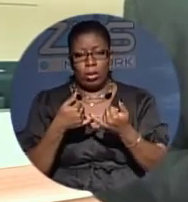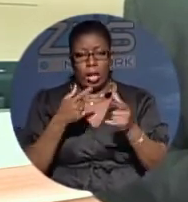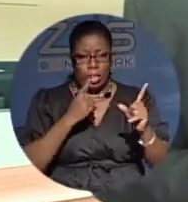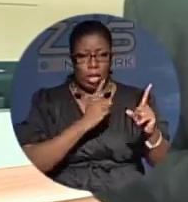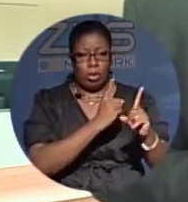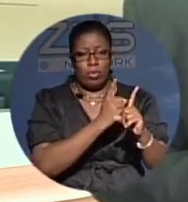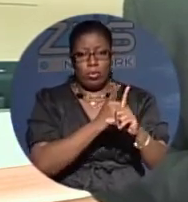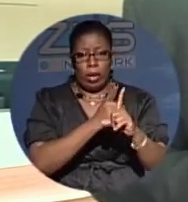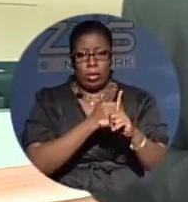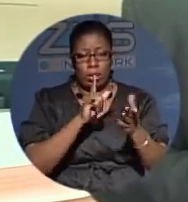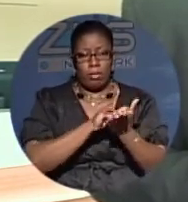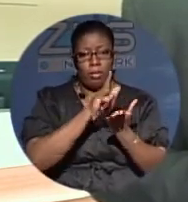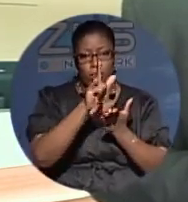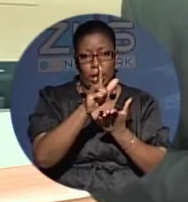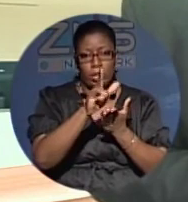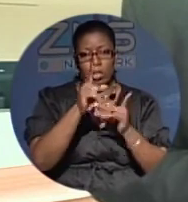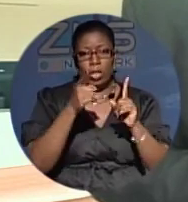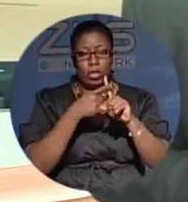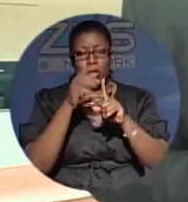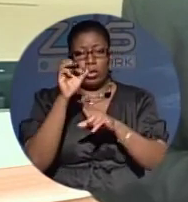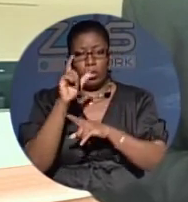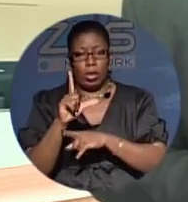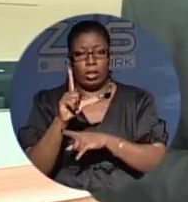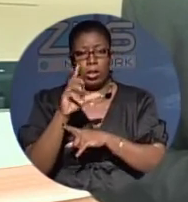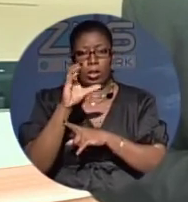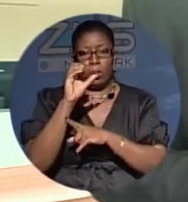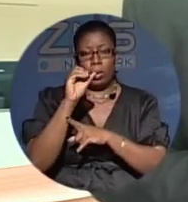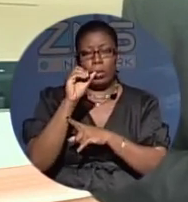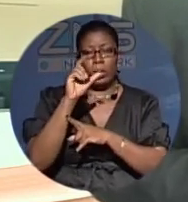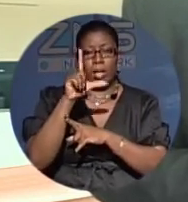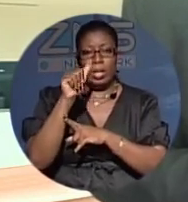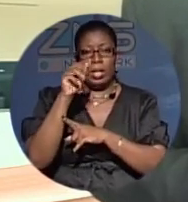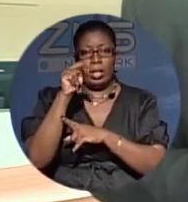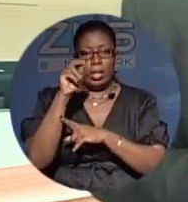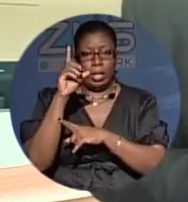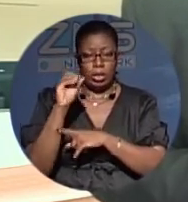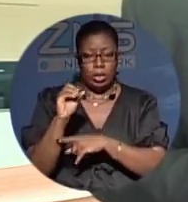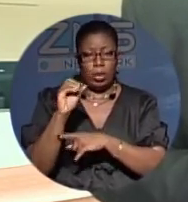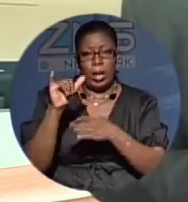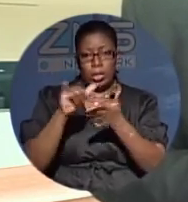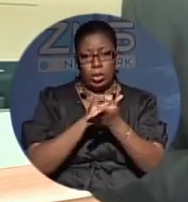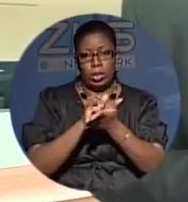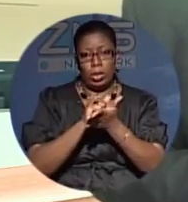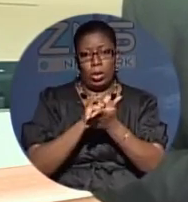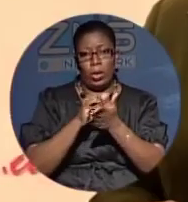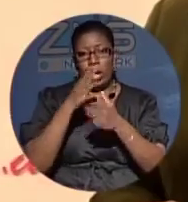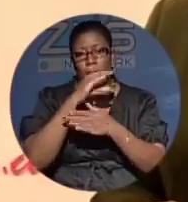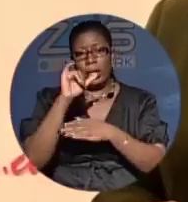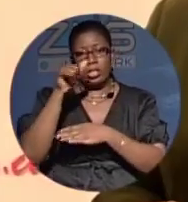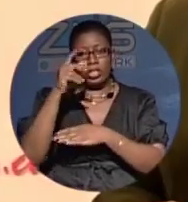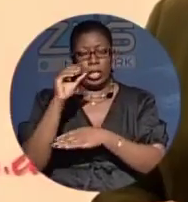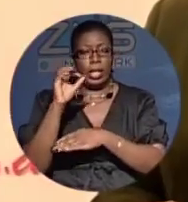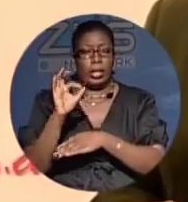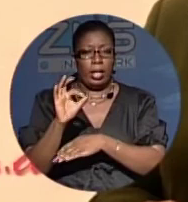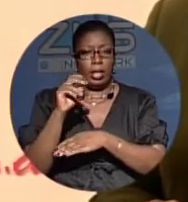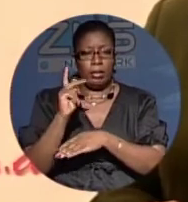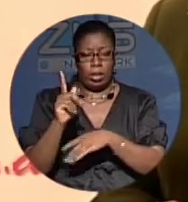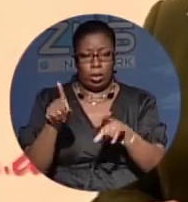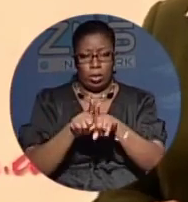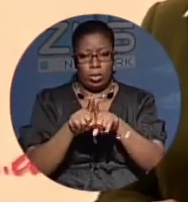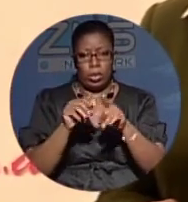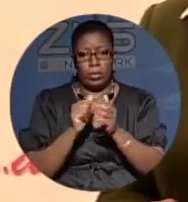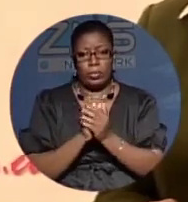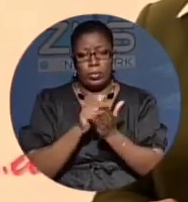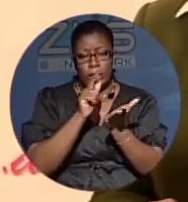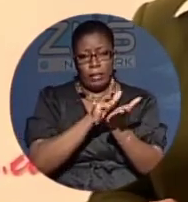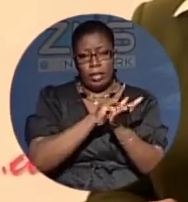U.S. destinations like Fort Lauderdale, Orlando, Boston, and New York's JFK. The Ministry of Tourism and Aviation